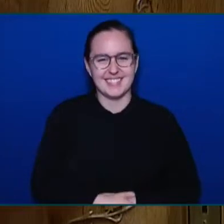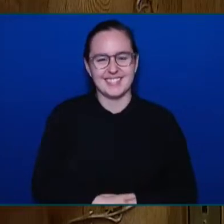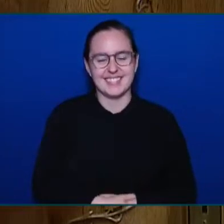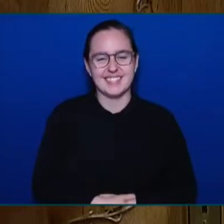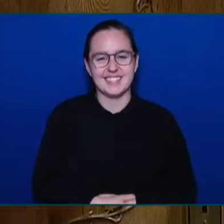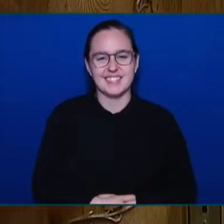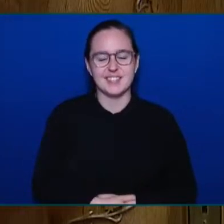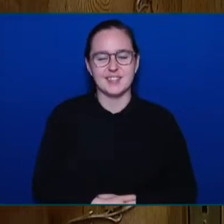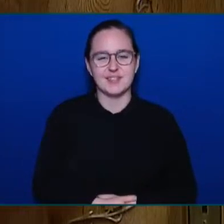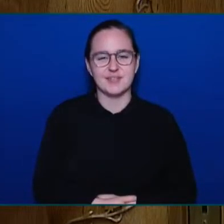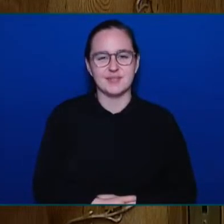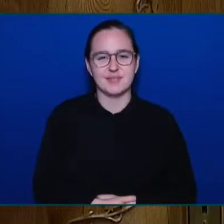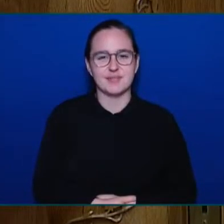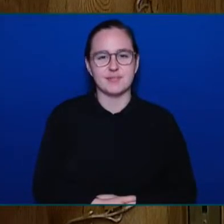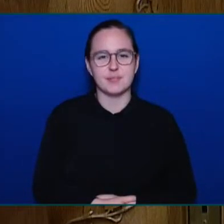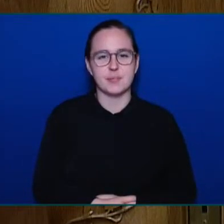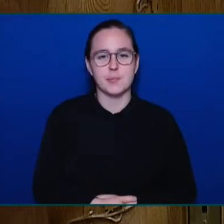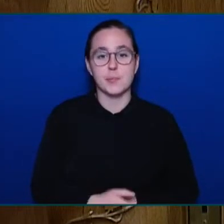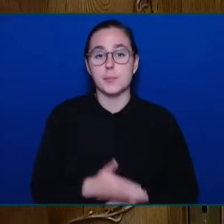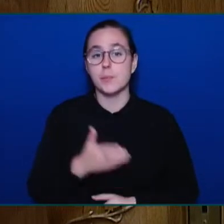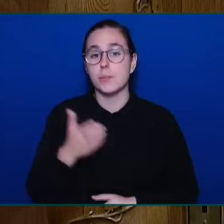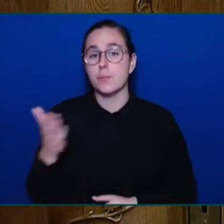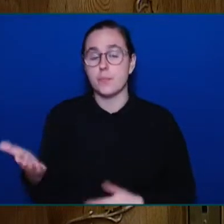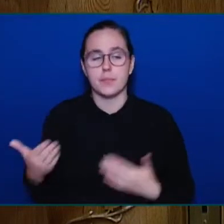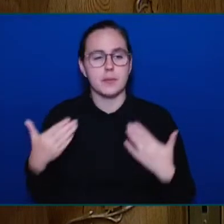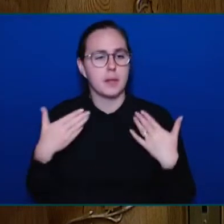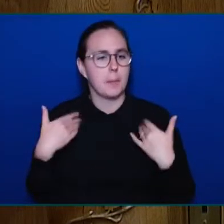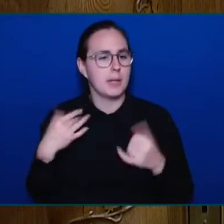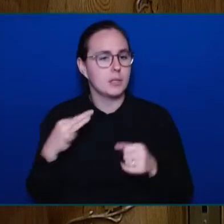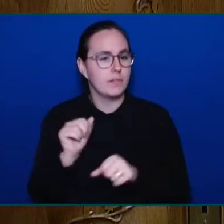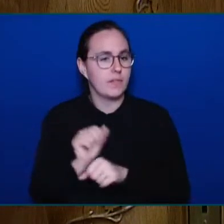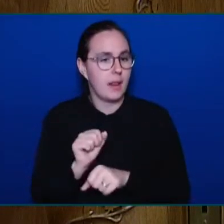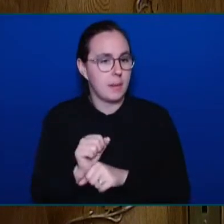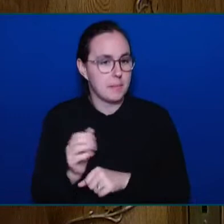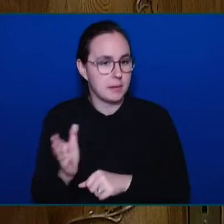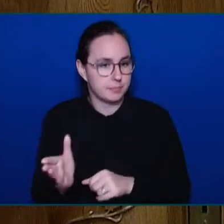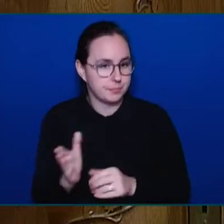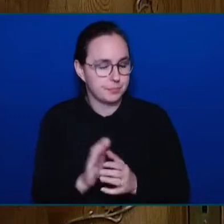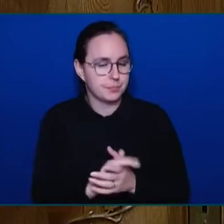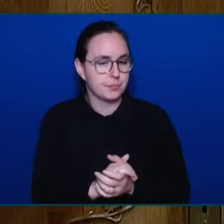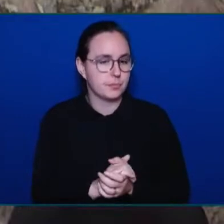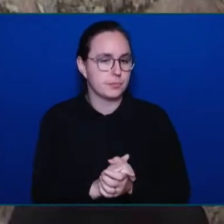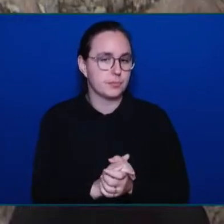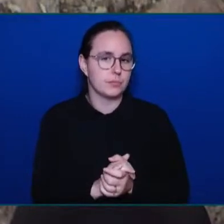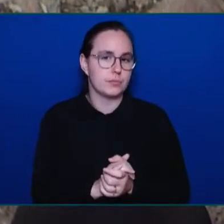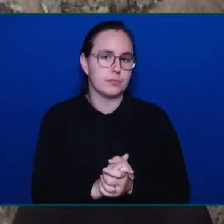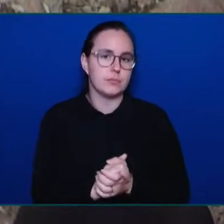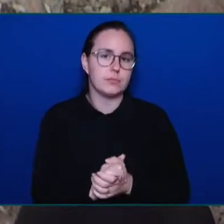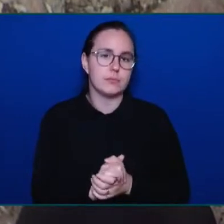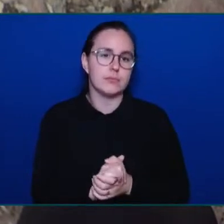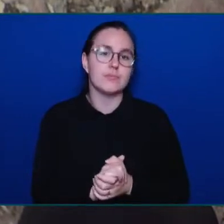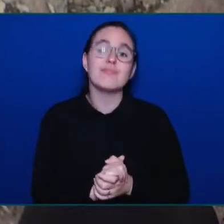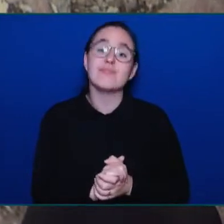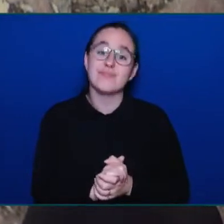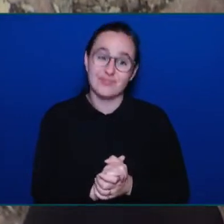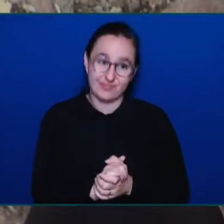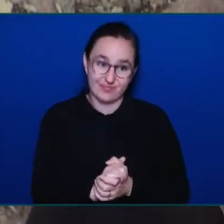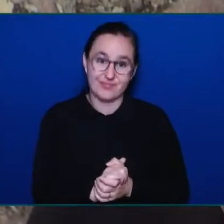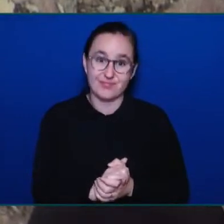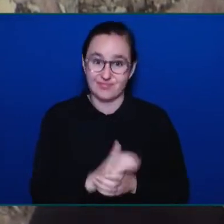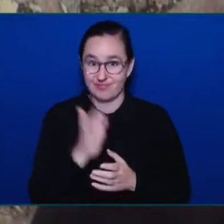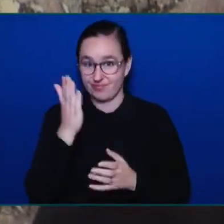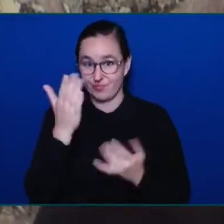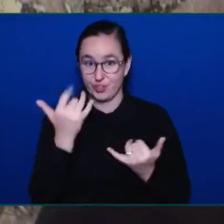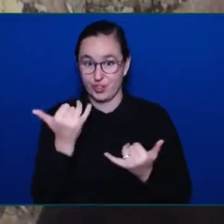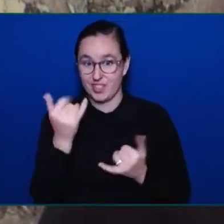Minister of Labour. Thank you, Honourable Speaker. In the House today, I'm really honoured to introduce to you.